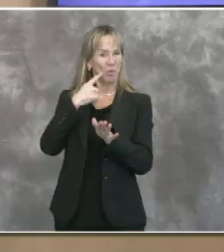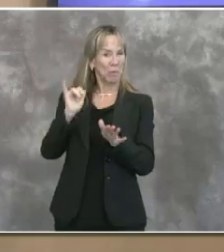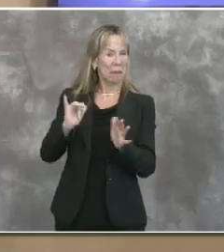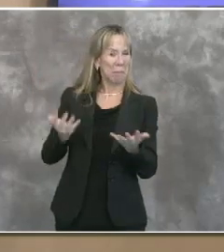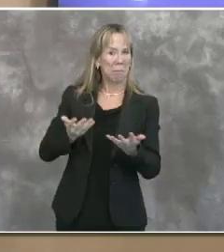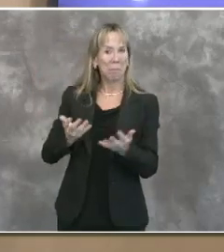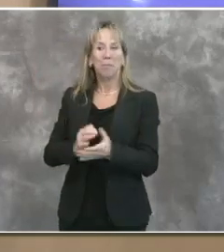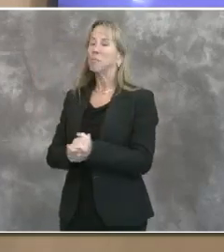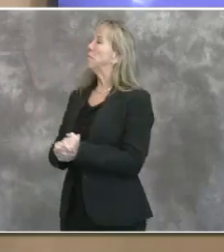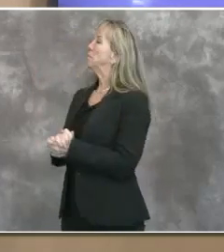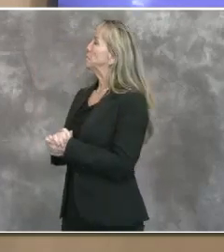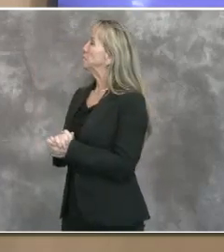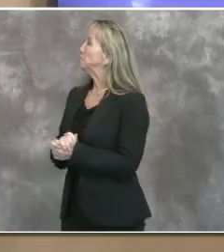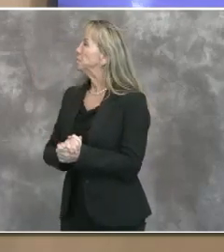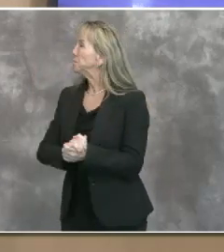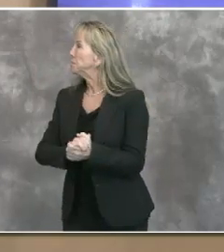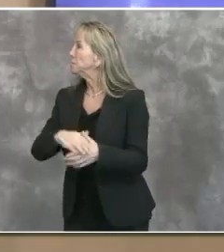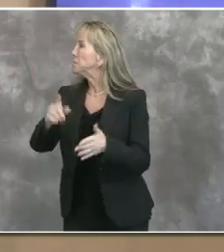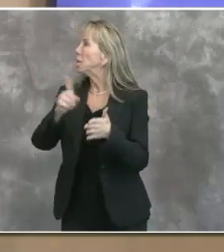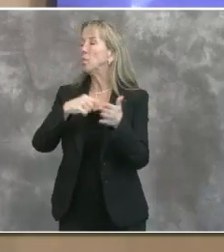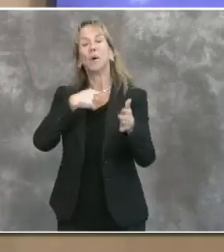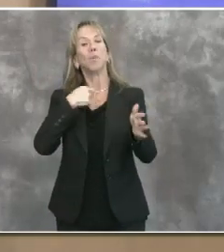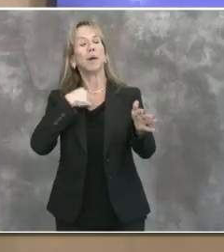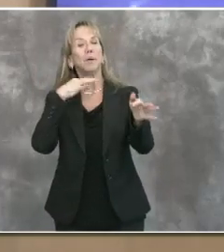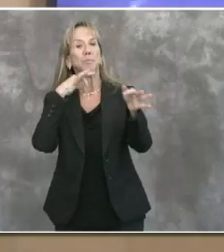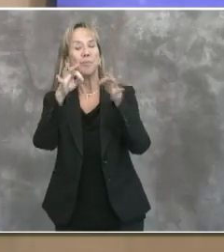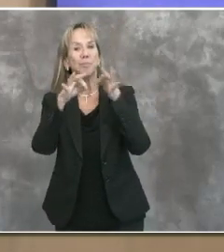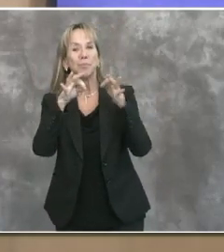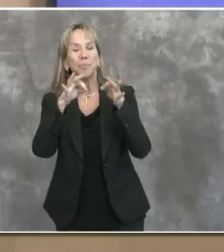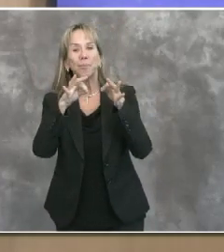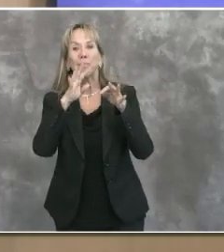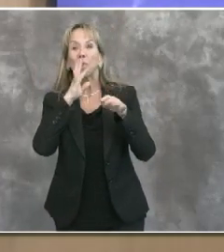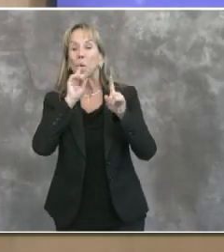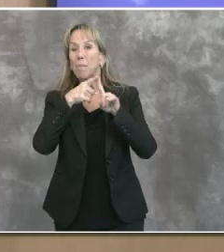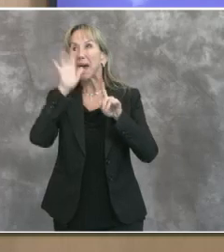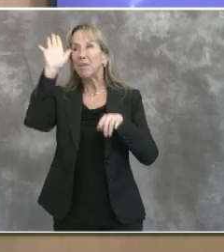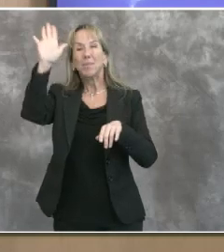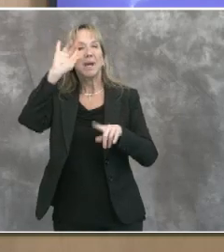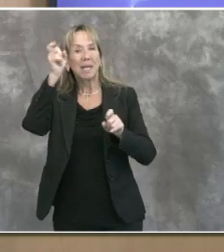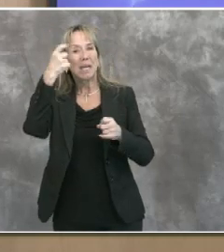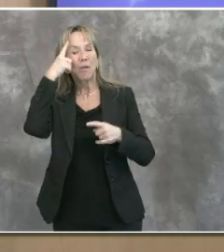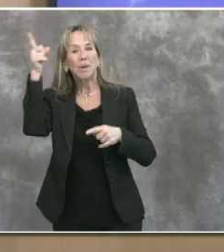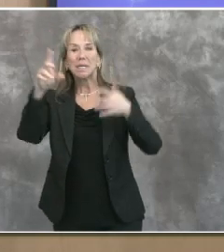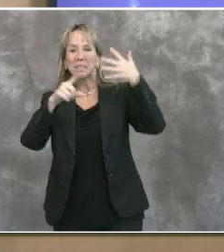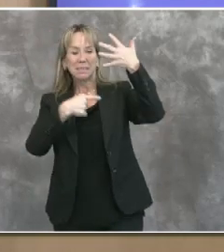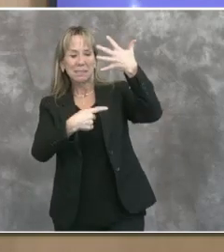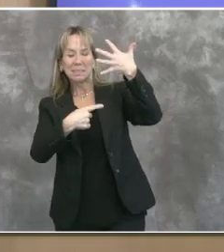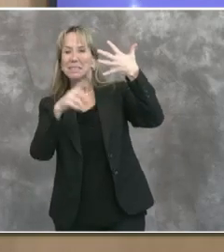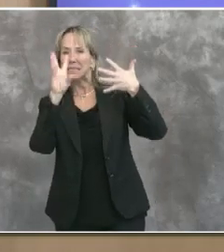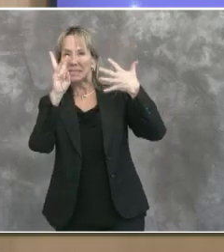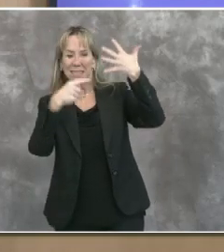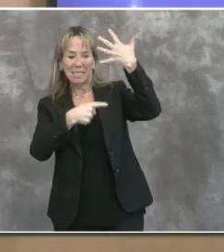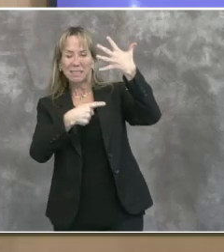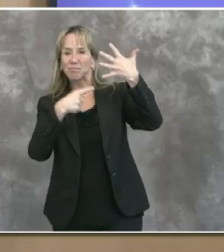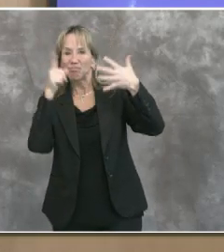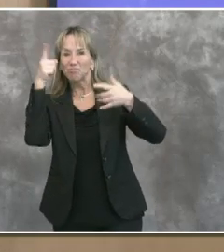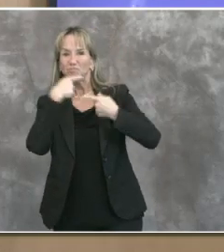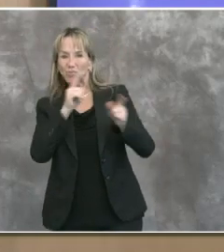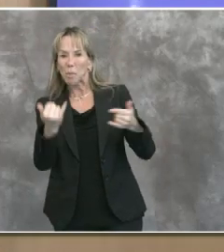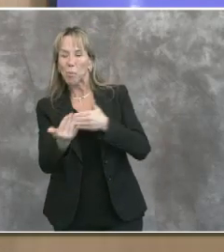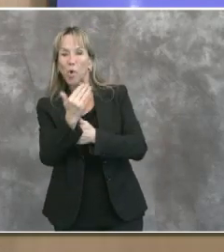Yeah, I think what we outlined was sharing the governor's kind of 6 criteria or 6 core areas that need to